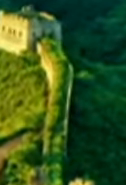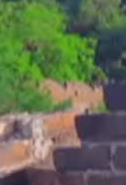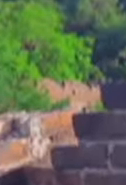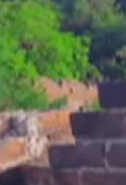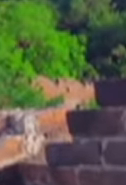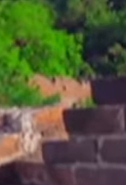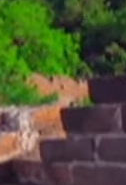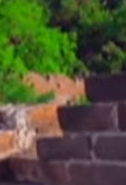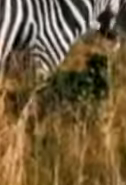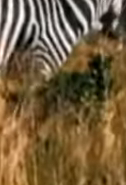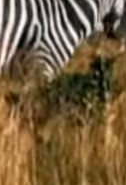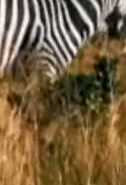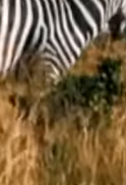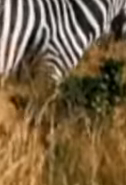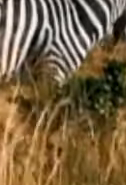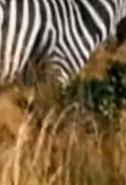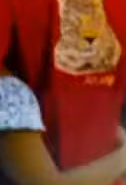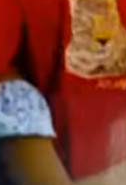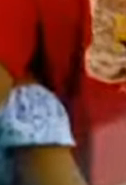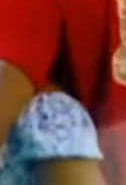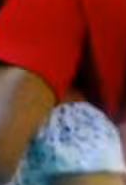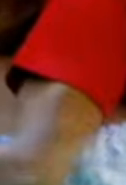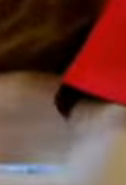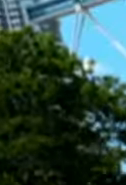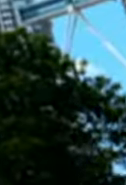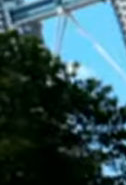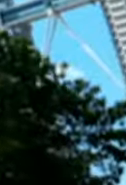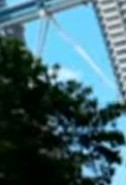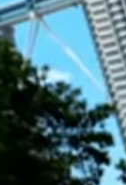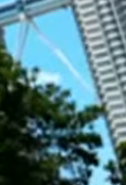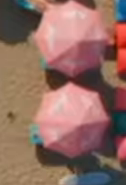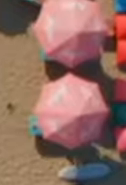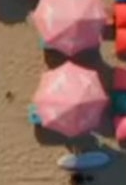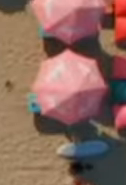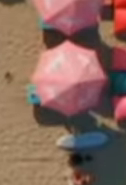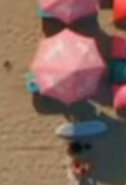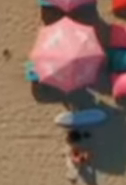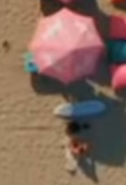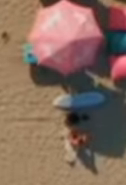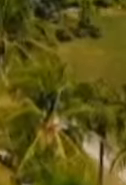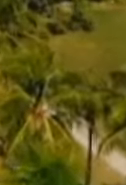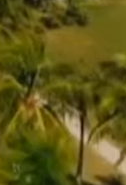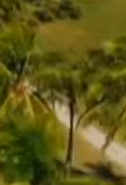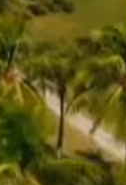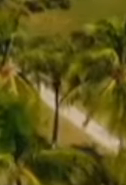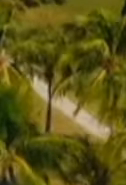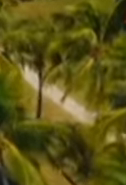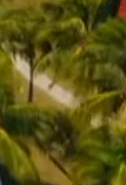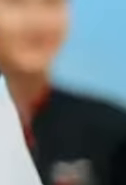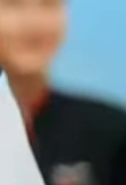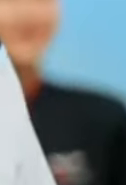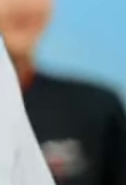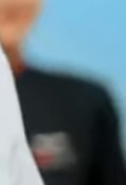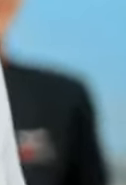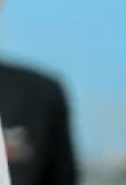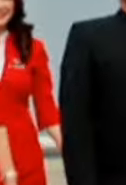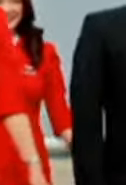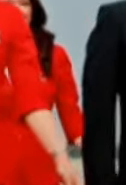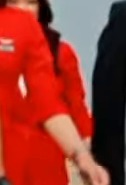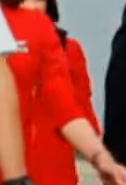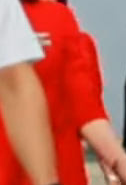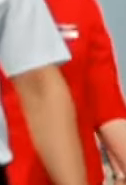Asia. Fly direct from Nairobi to Kuala Lumpur 4 times weekly, starting November 15, 2024. For over